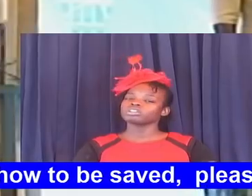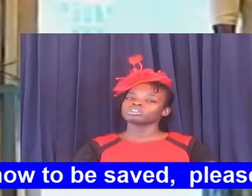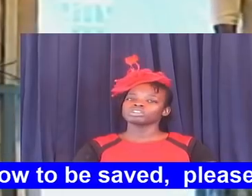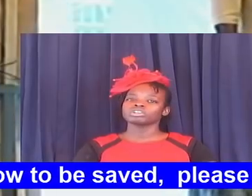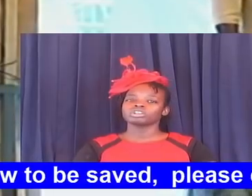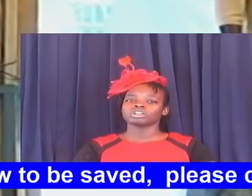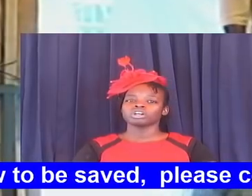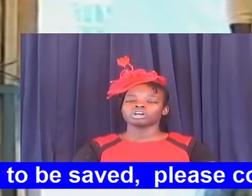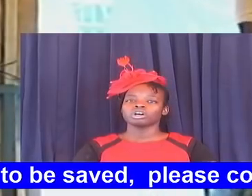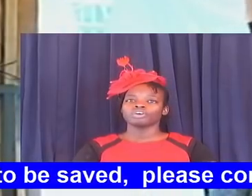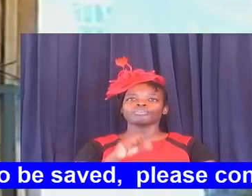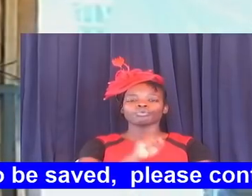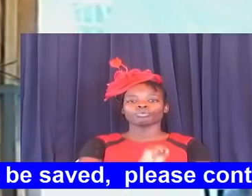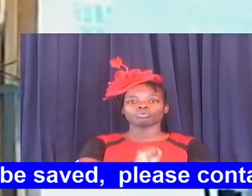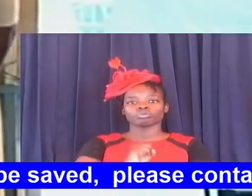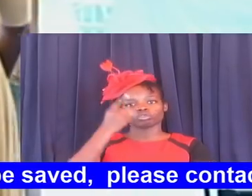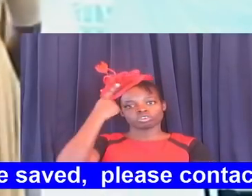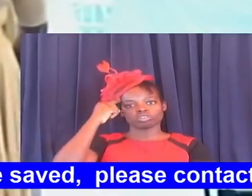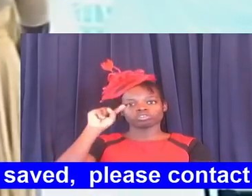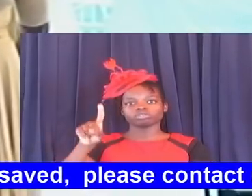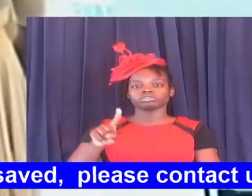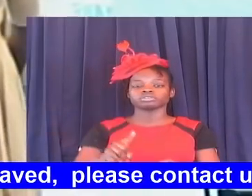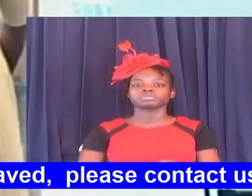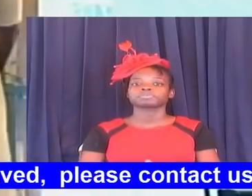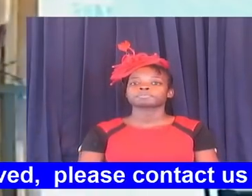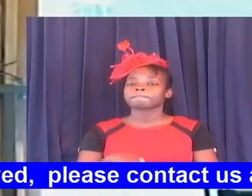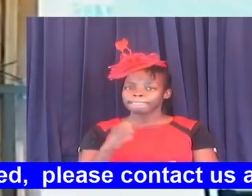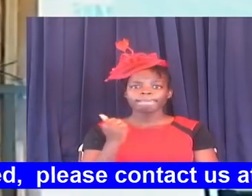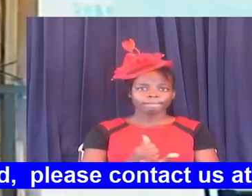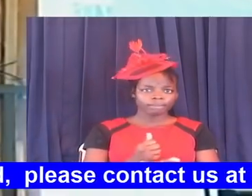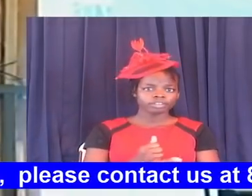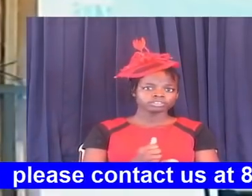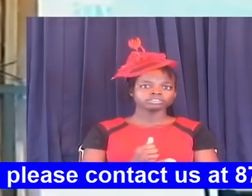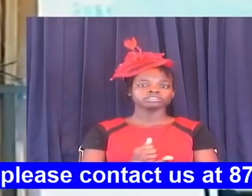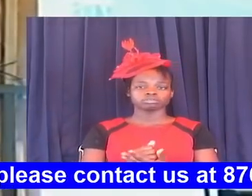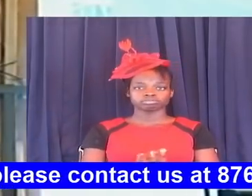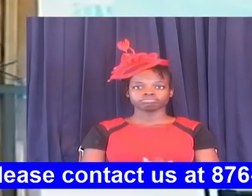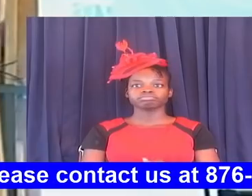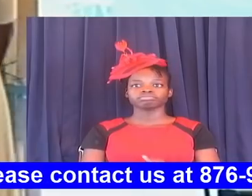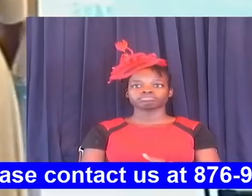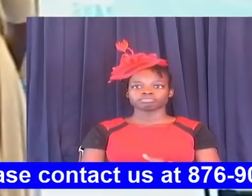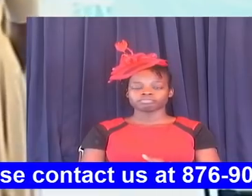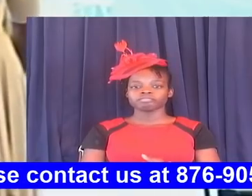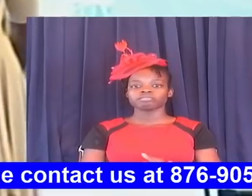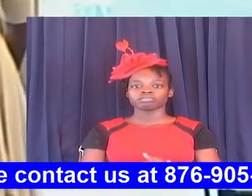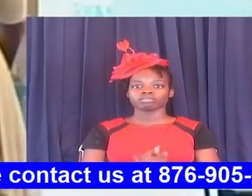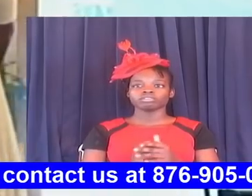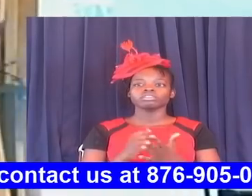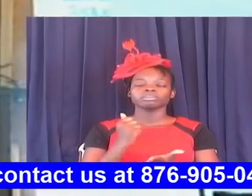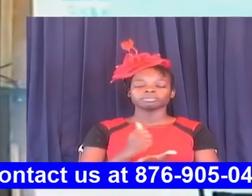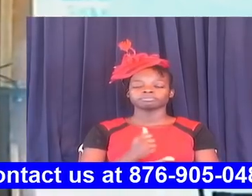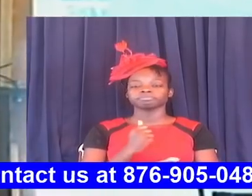and that is to live holy. Amen. Amen.